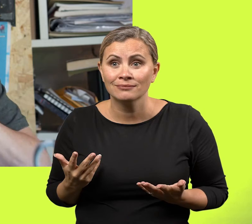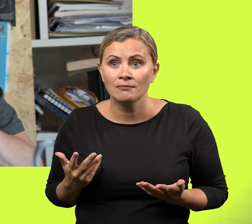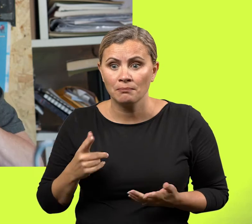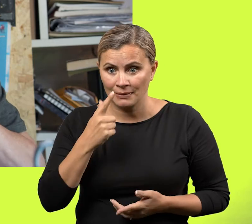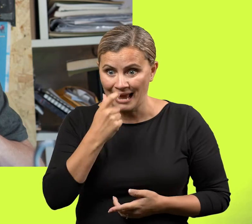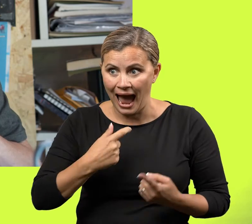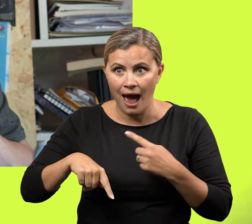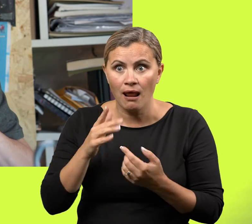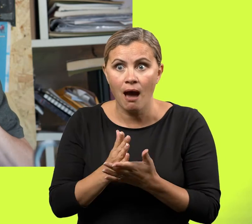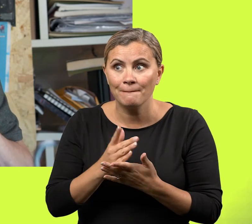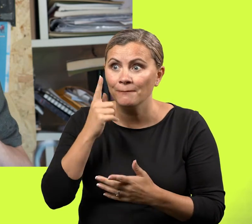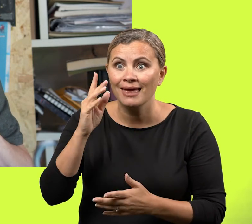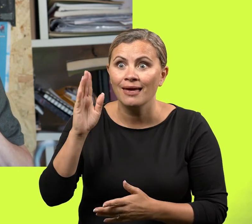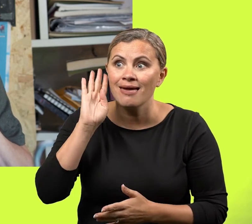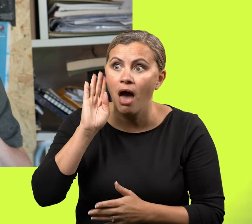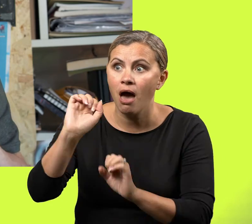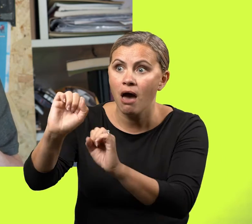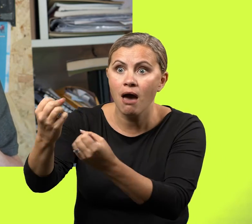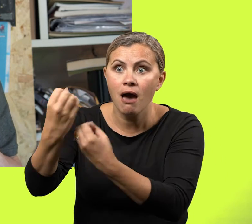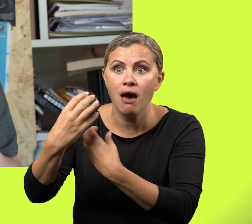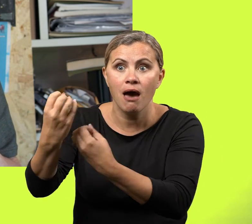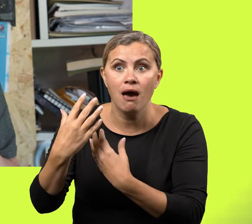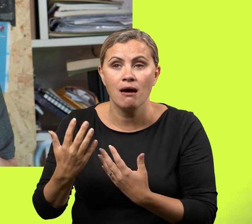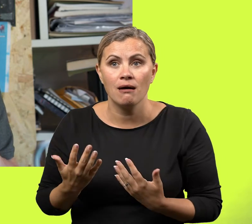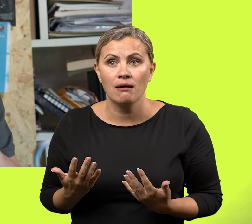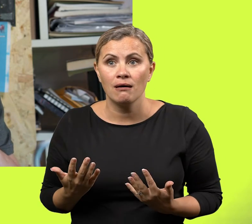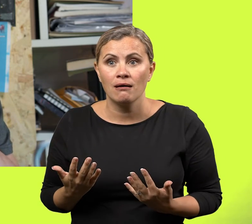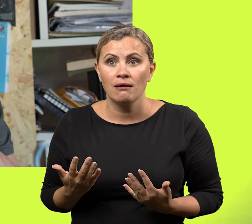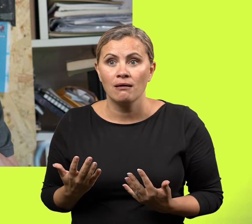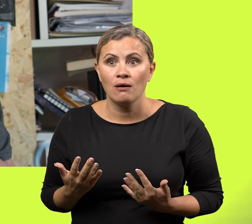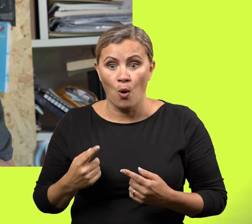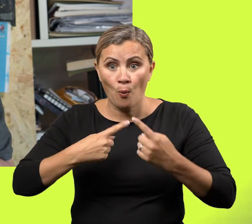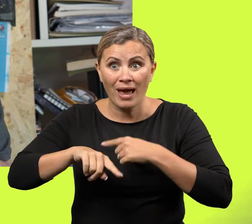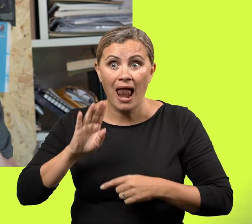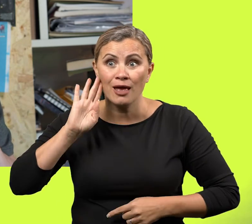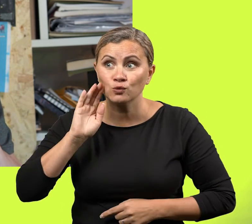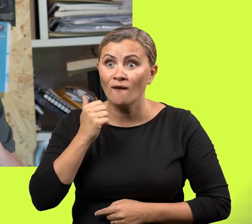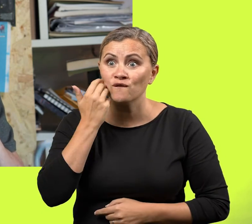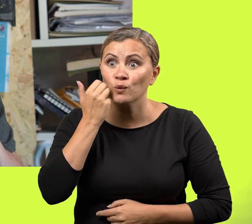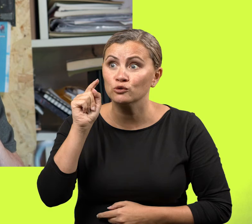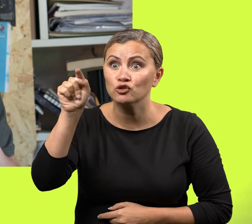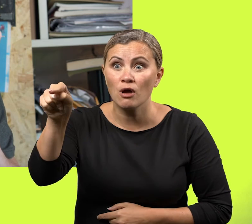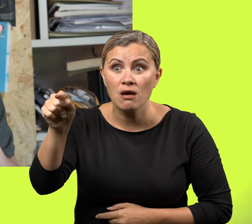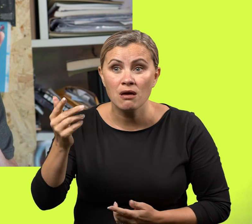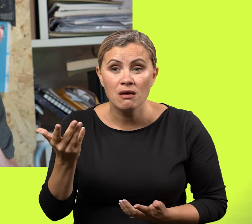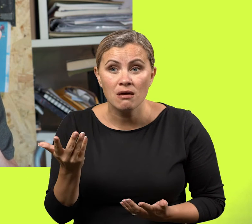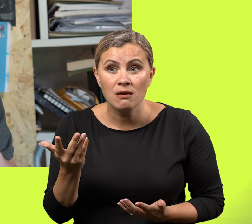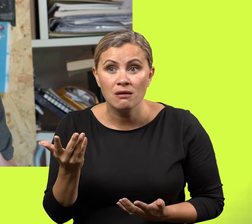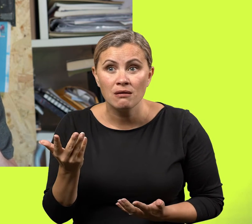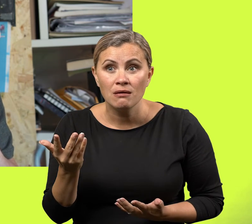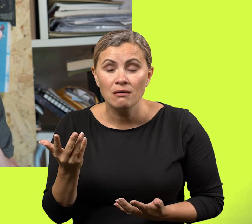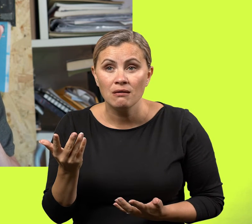But we can hear them. We're listening to the future.